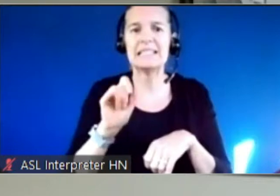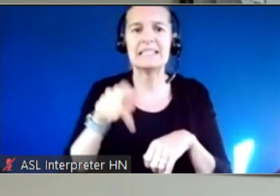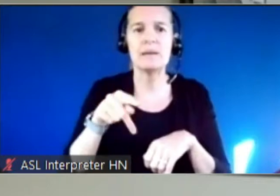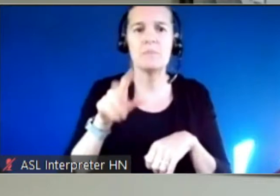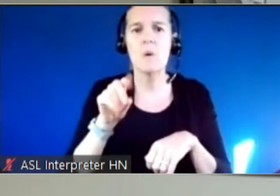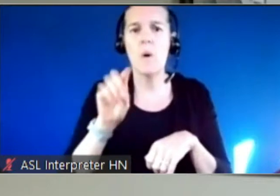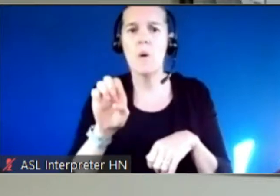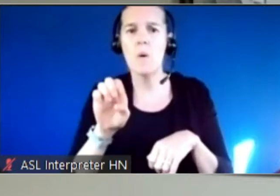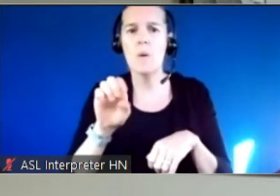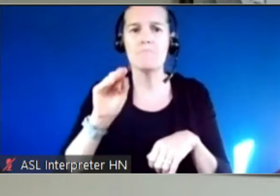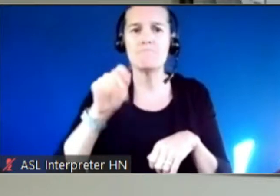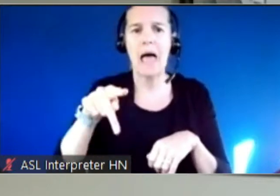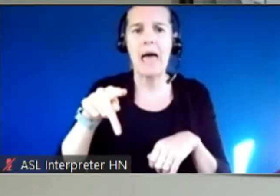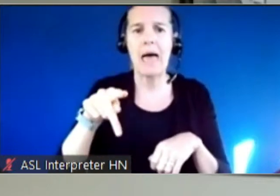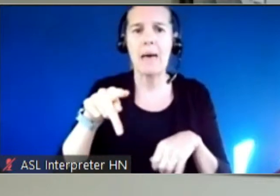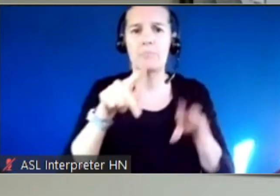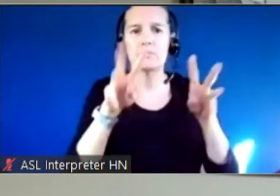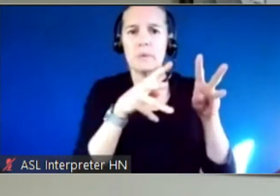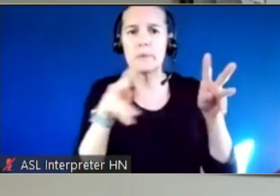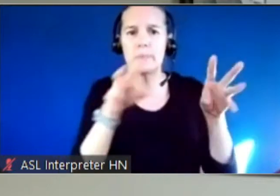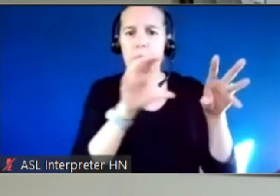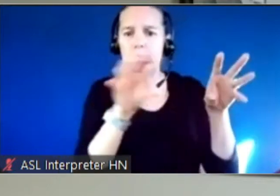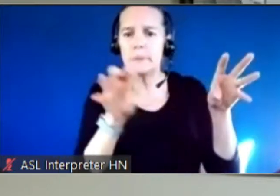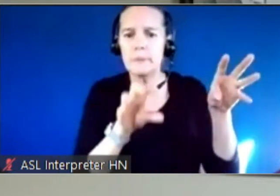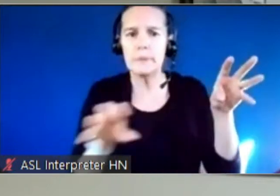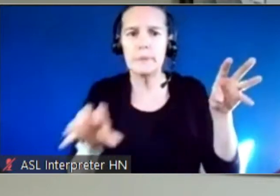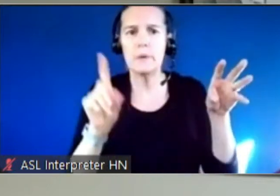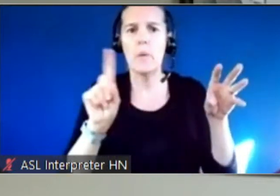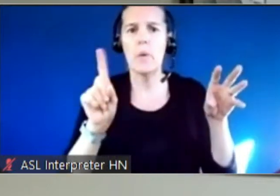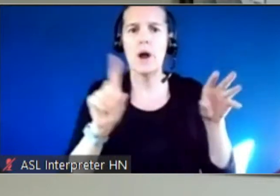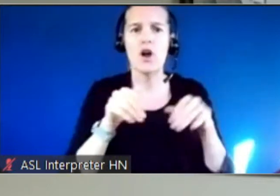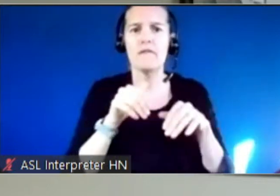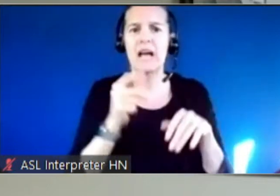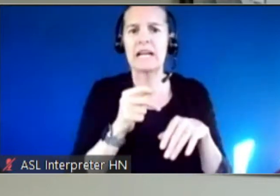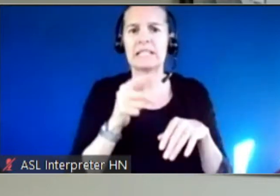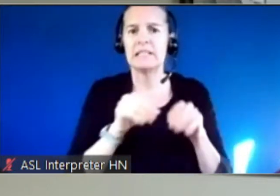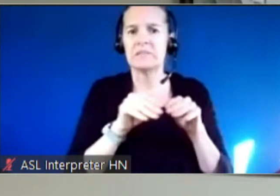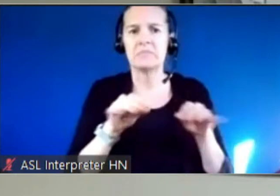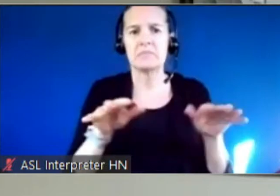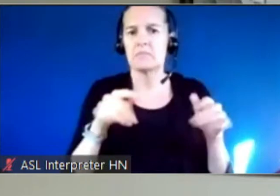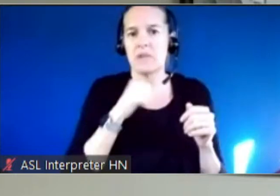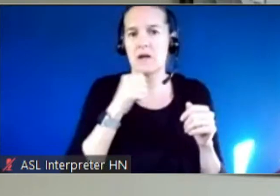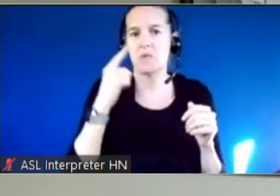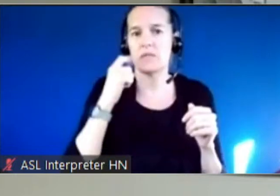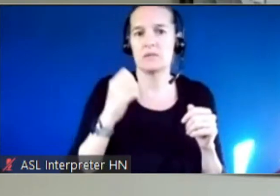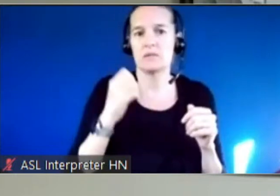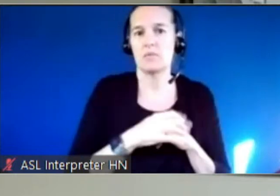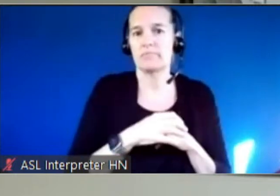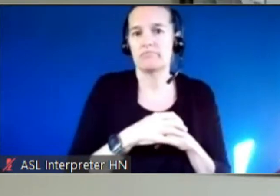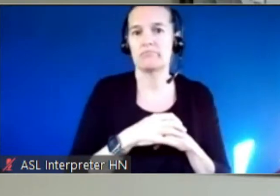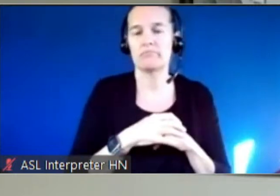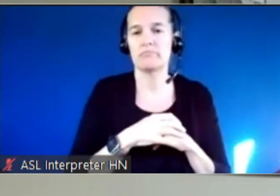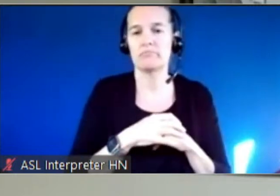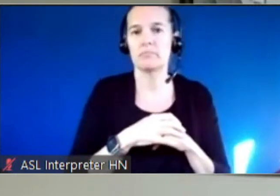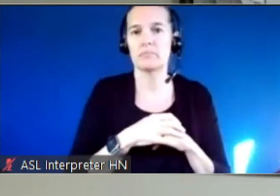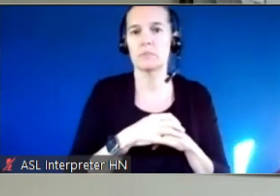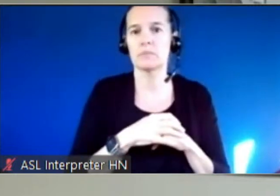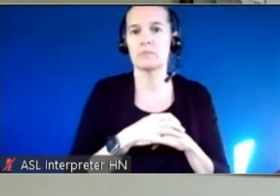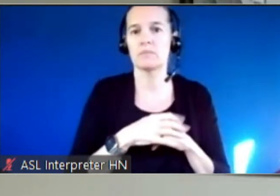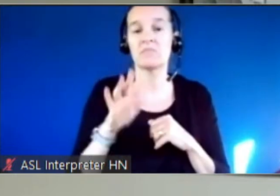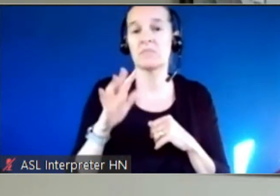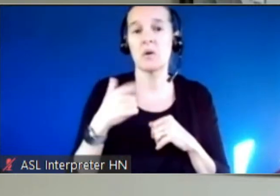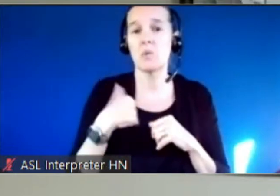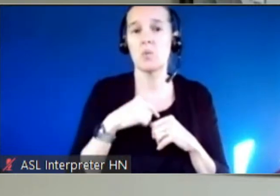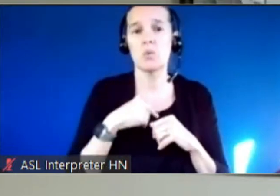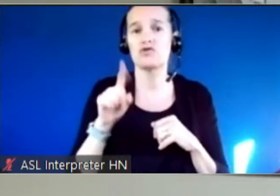map of where these vaccines have gone. And we are pretty much all inviting people